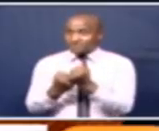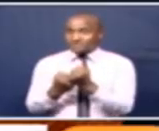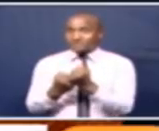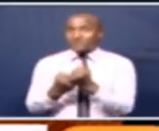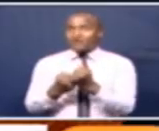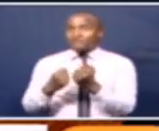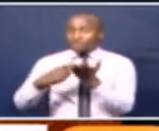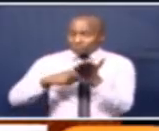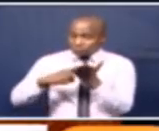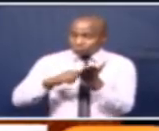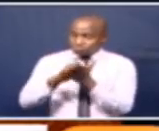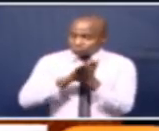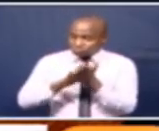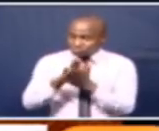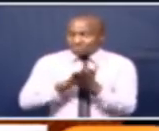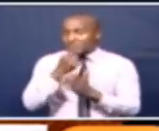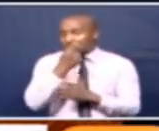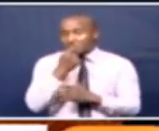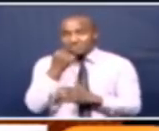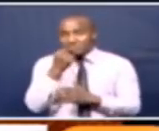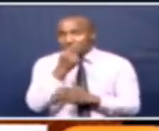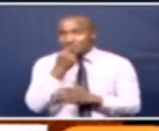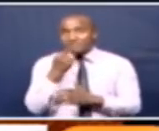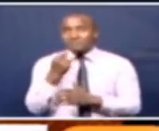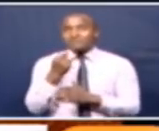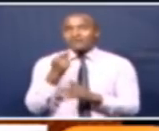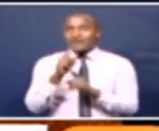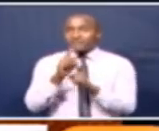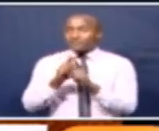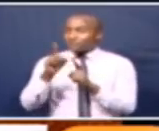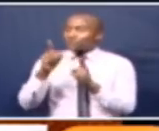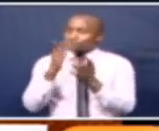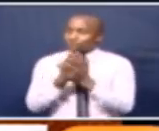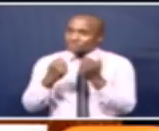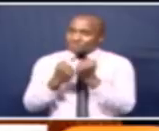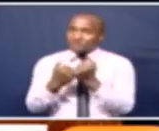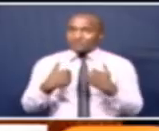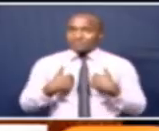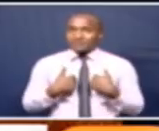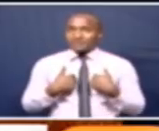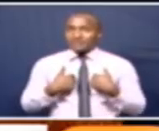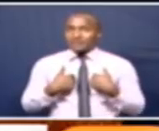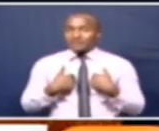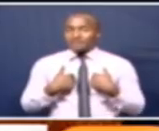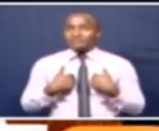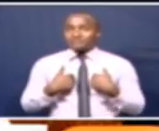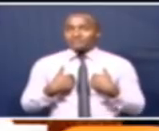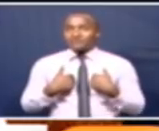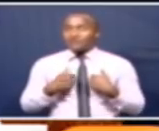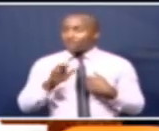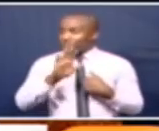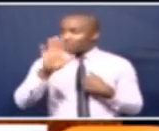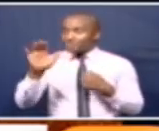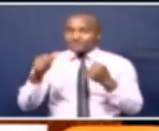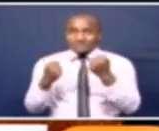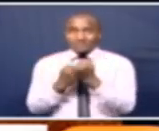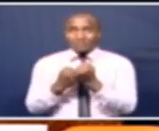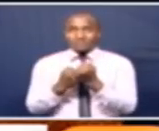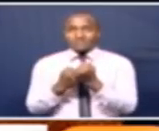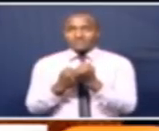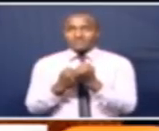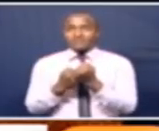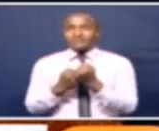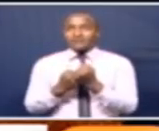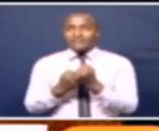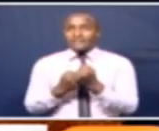sunscreen, the lip balm, the capes. We're so grateful as people living with albinism for your support, for standing with